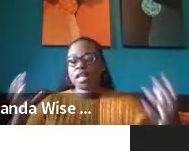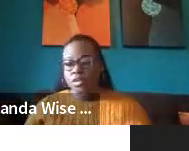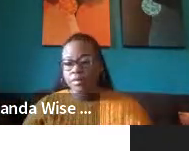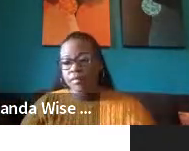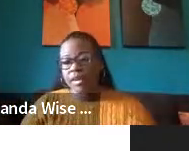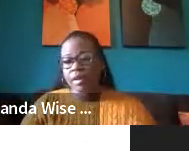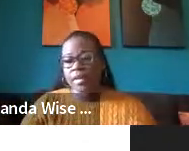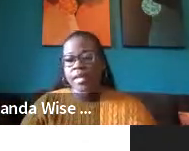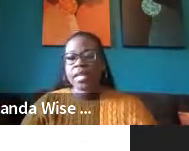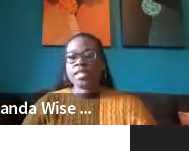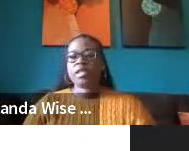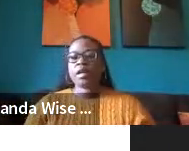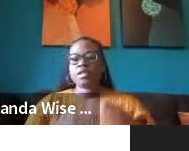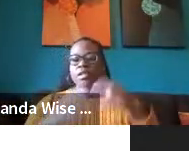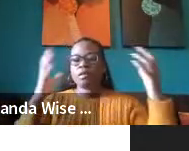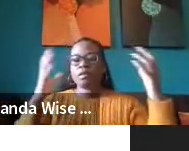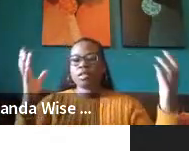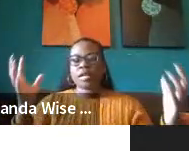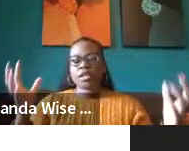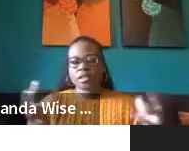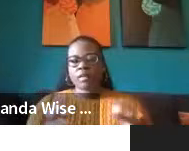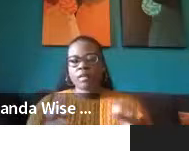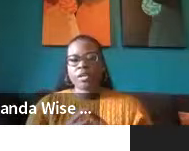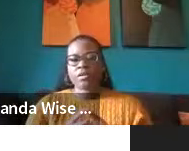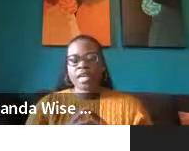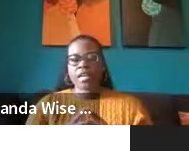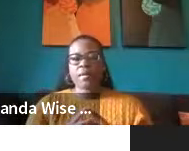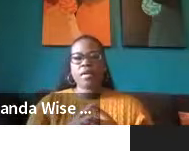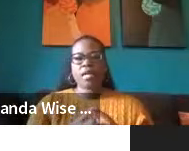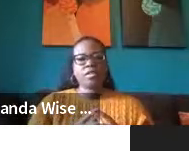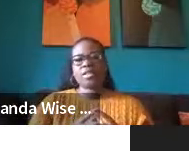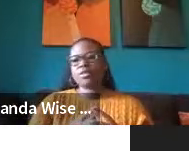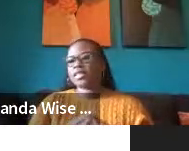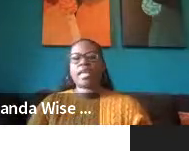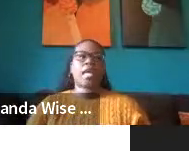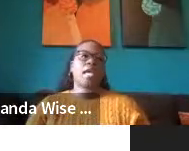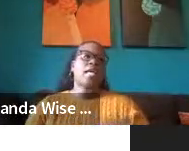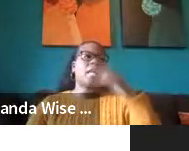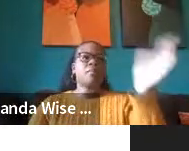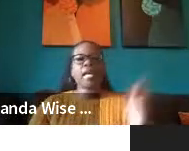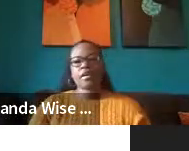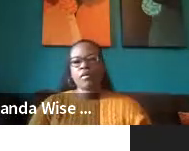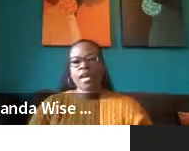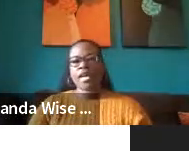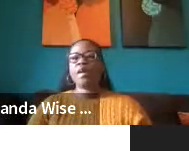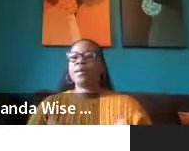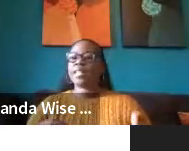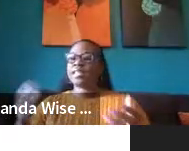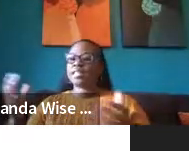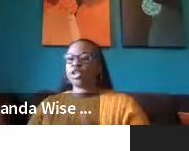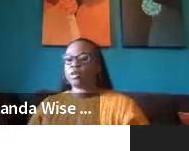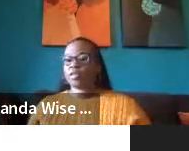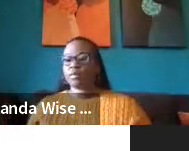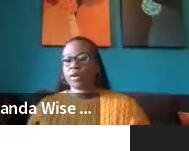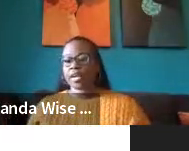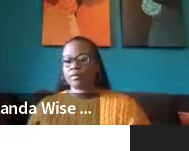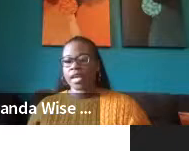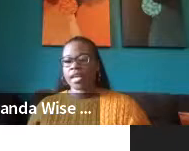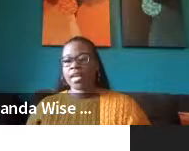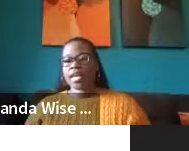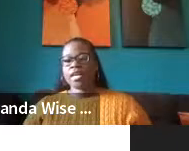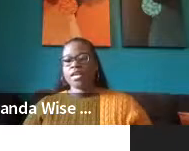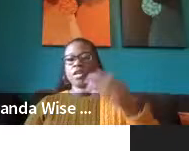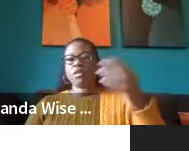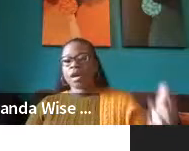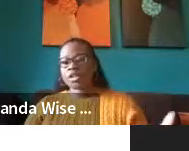an inclusive environment. So also just make sure that when you're thinking about colors, don't just say, hey, I like Black and white, but that doesn't go with your brand,